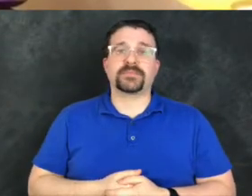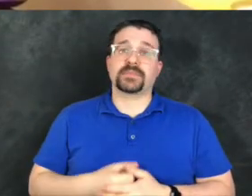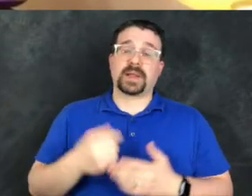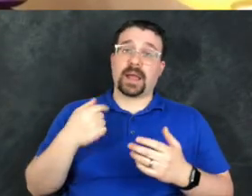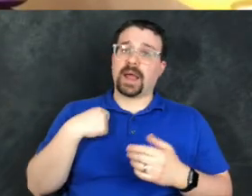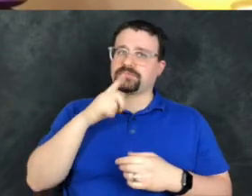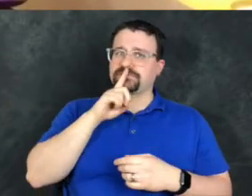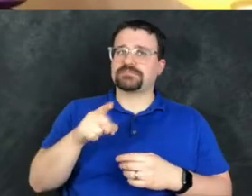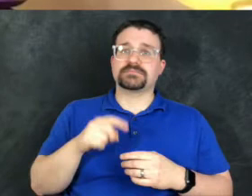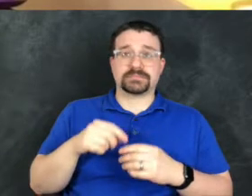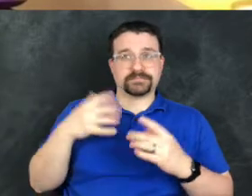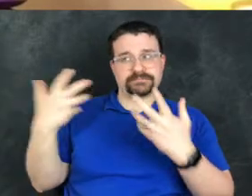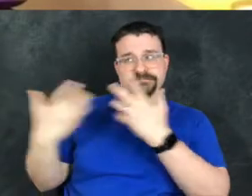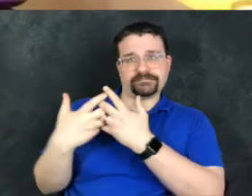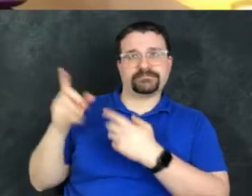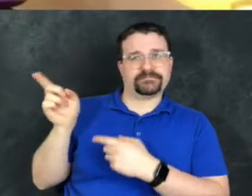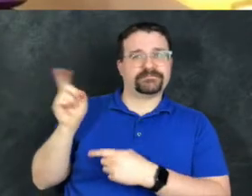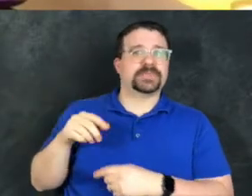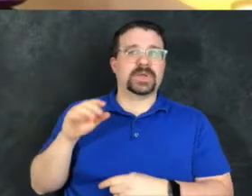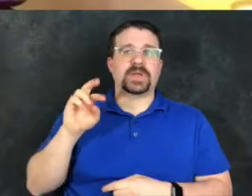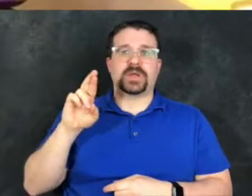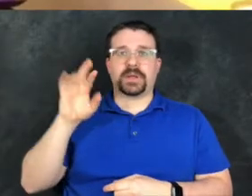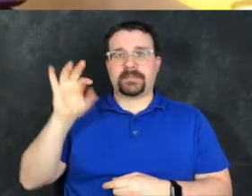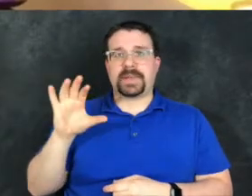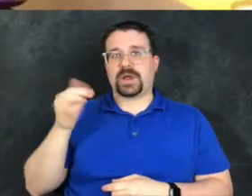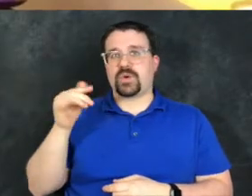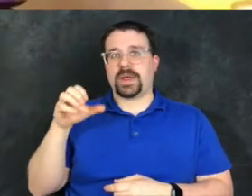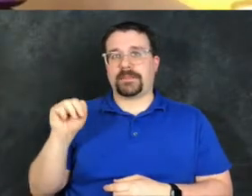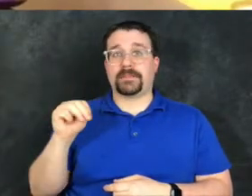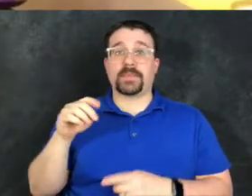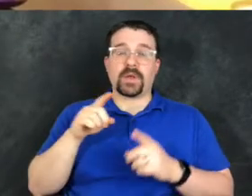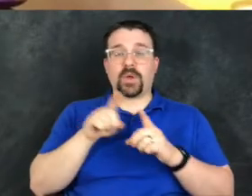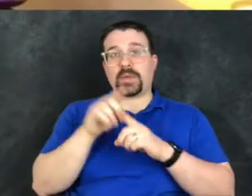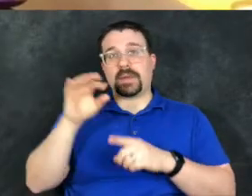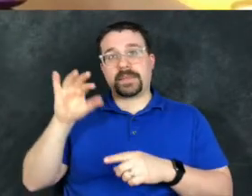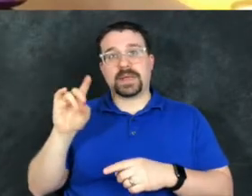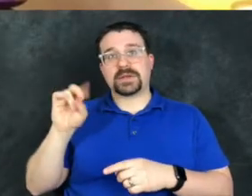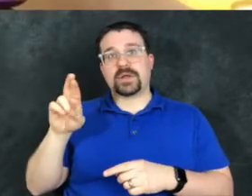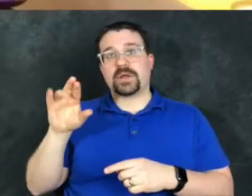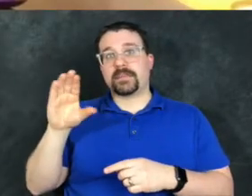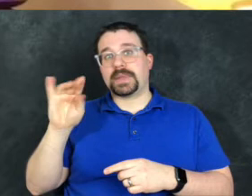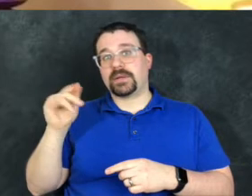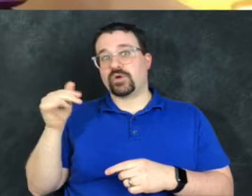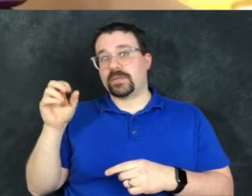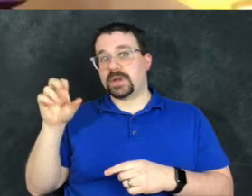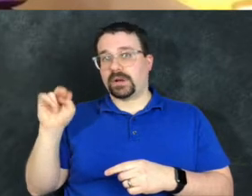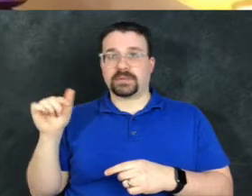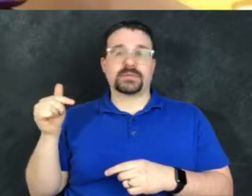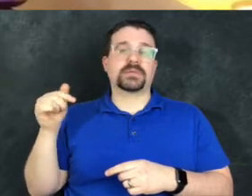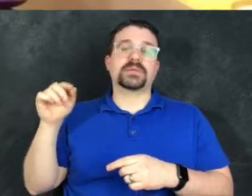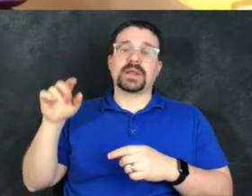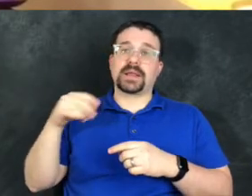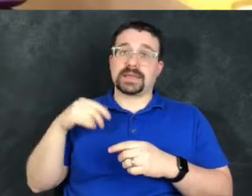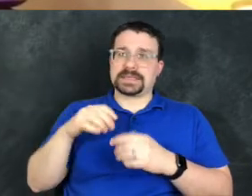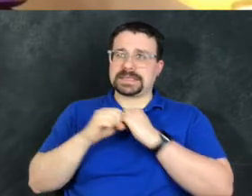is." Well, I'm certainly squarely with Reverend Graham on this, but author and pastor Dr. Bill Bucknott